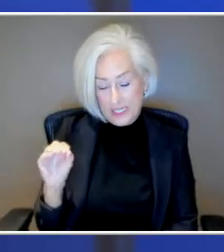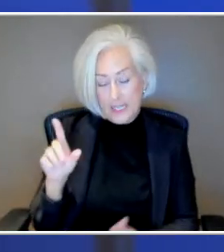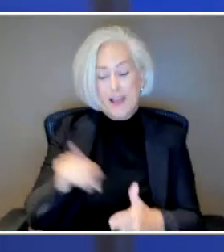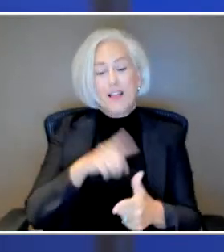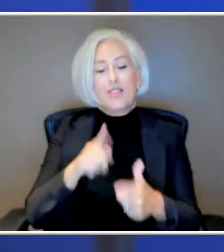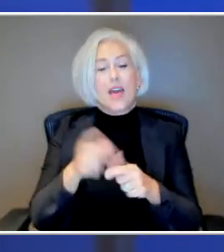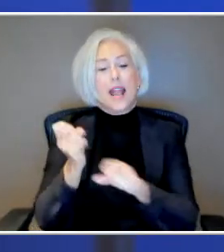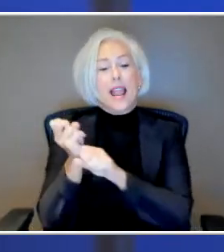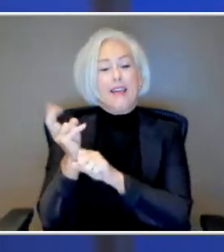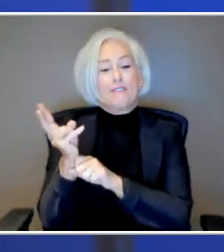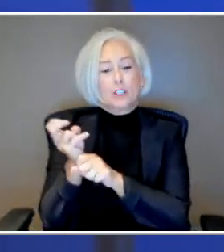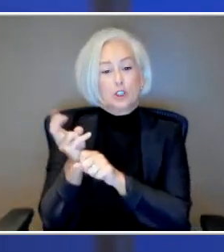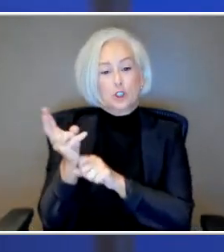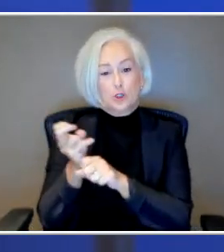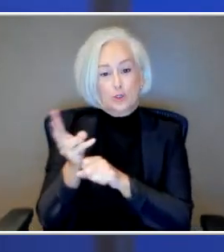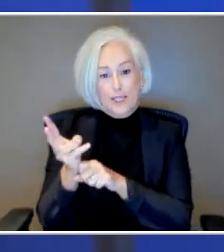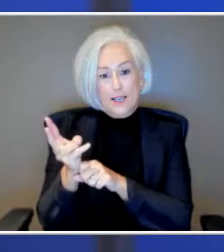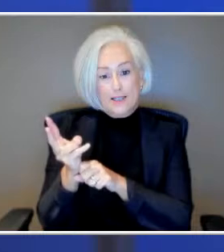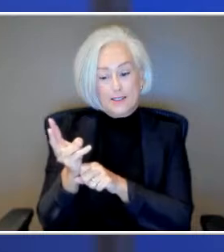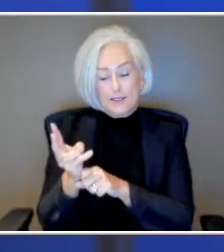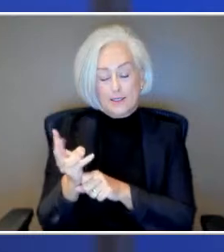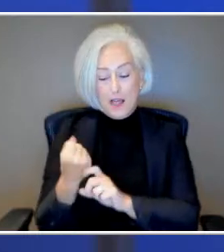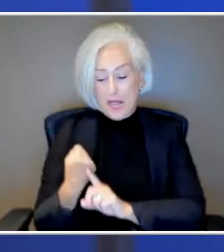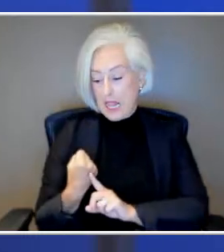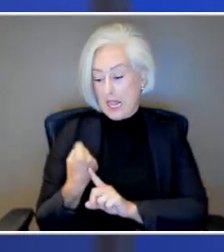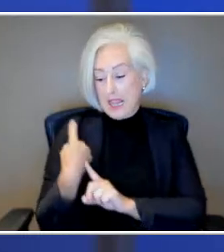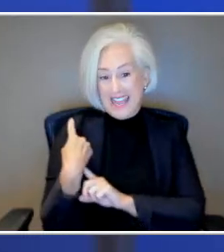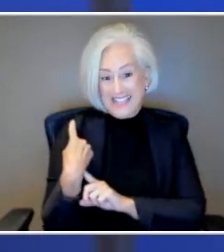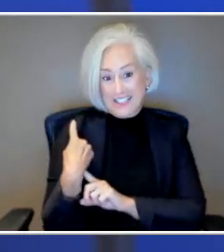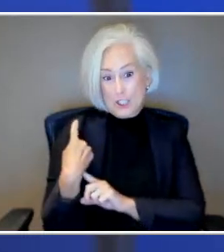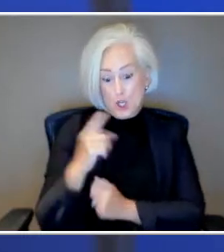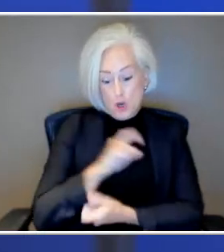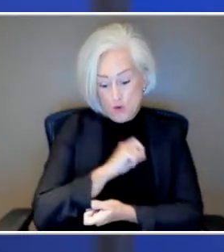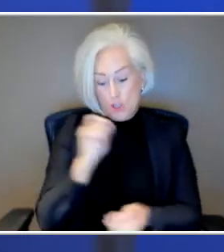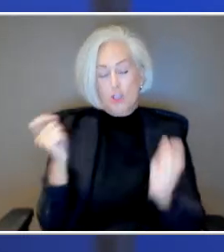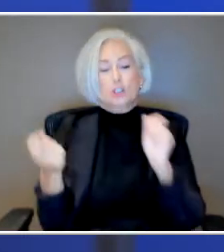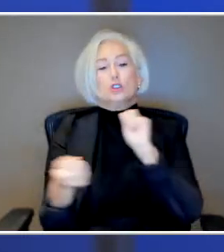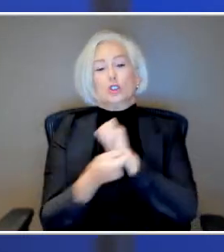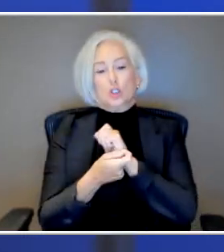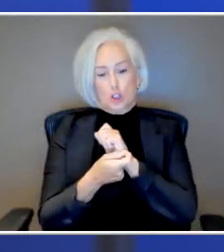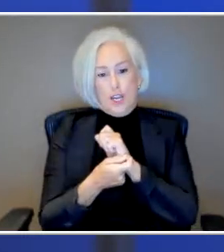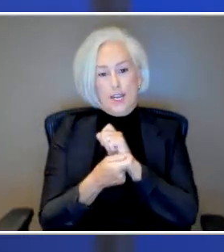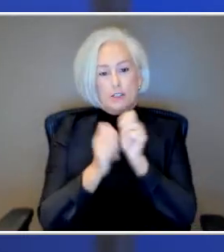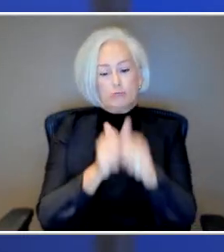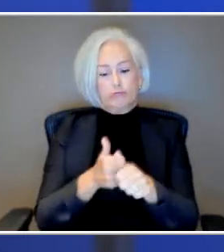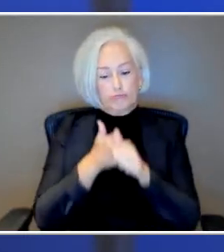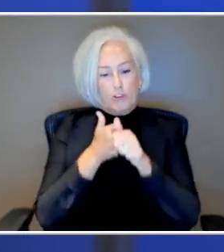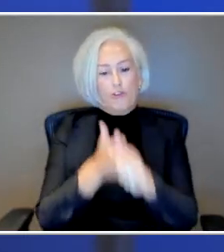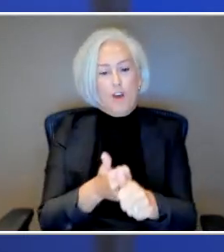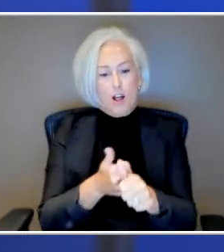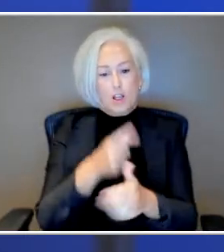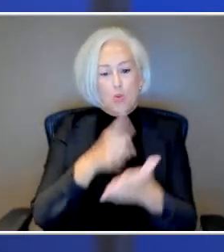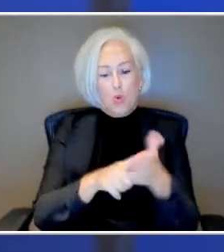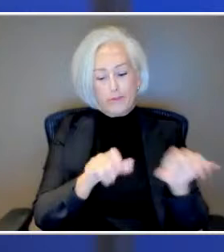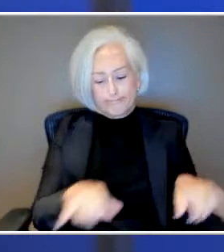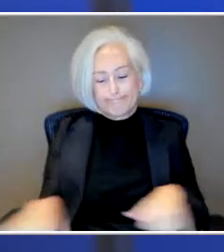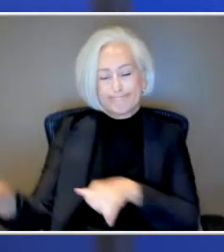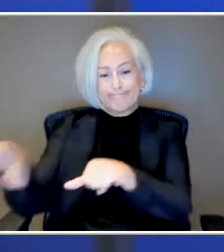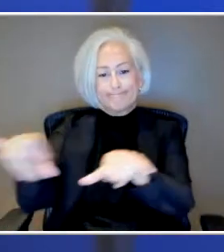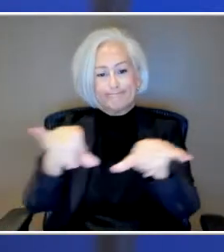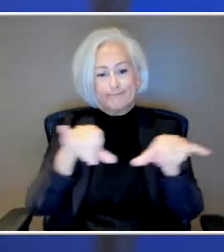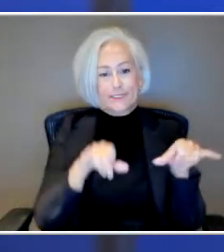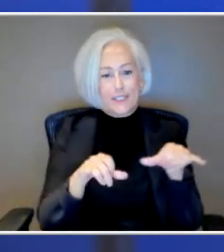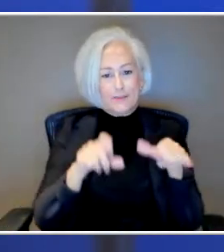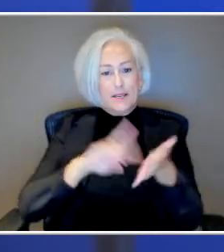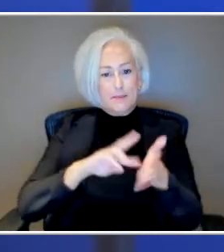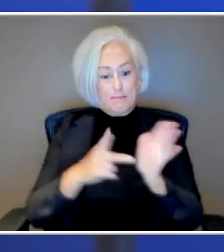this past year, it has changed and now coincides with what all of our treating societies would recommend, which is starting at the